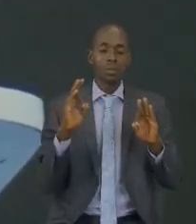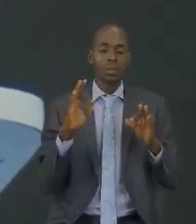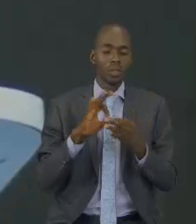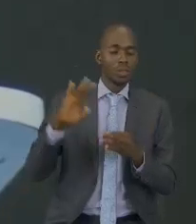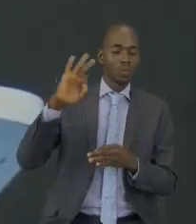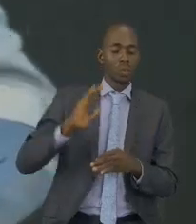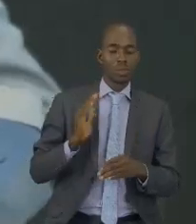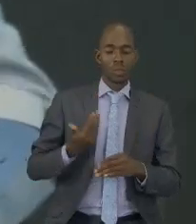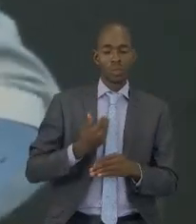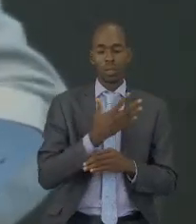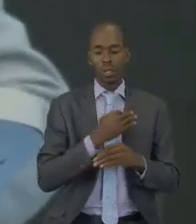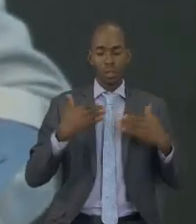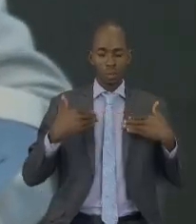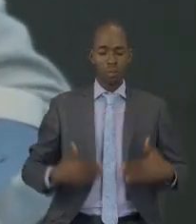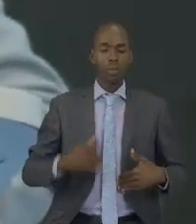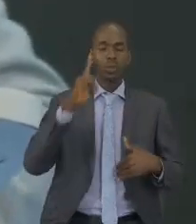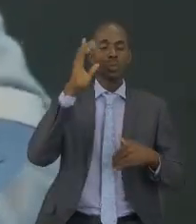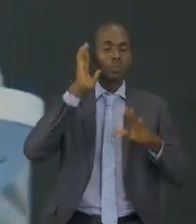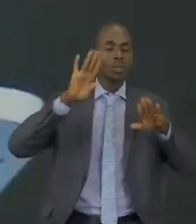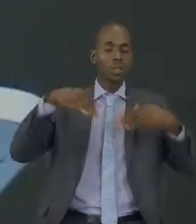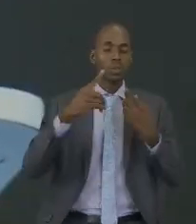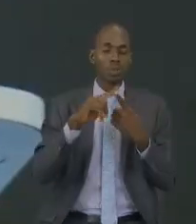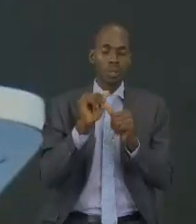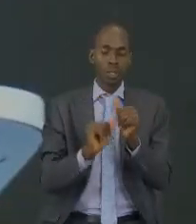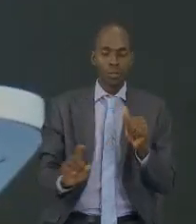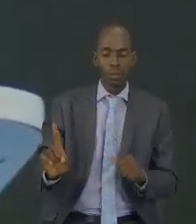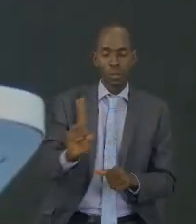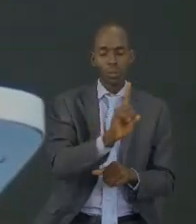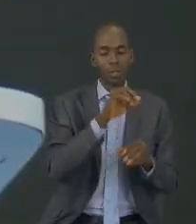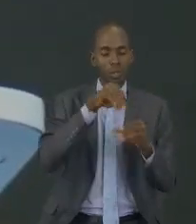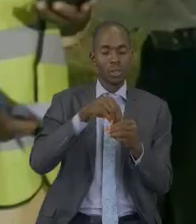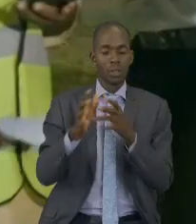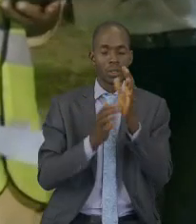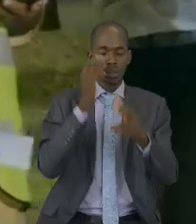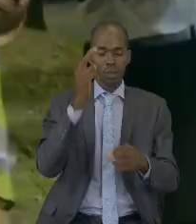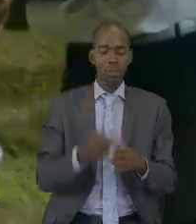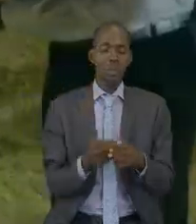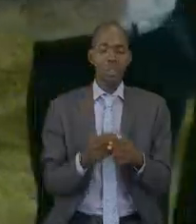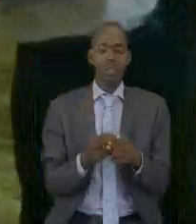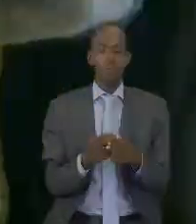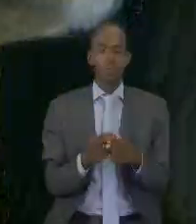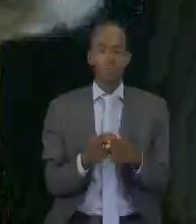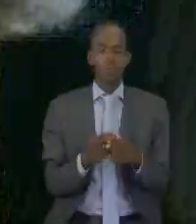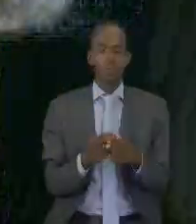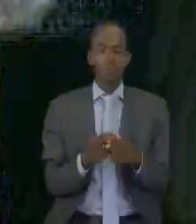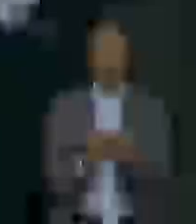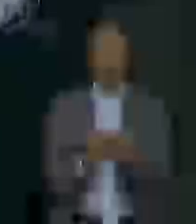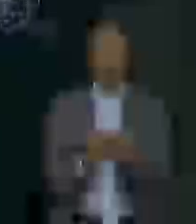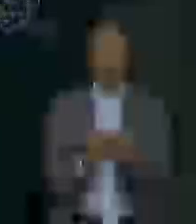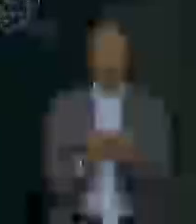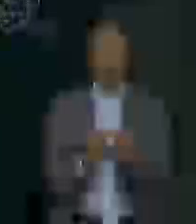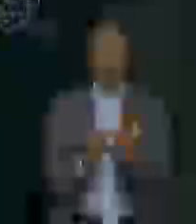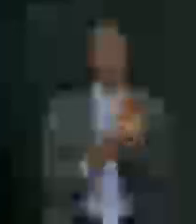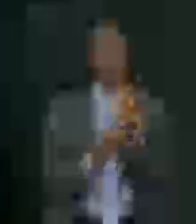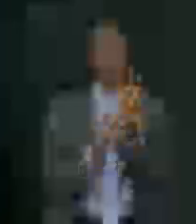soul, and body, you grant to everyone in Jesus' name. Manifest your